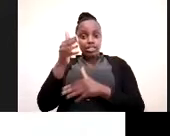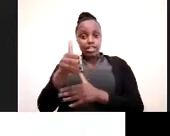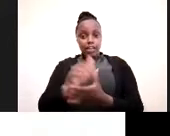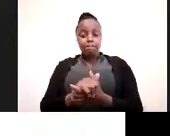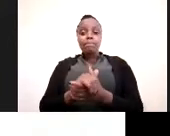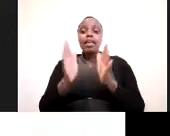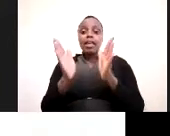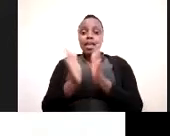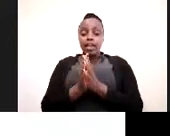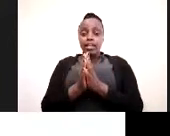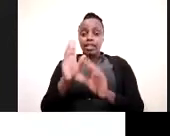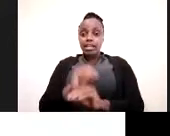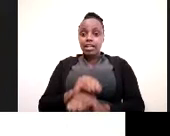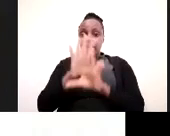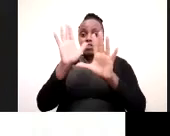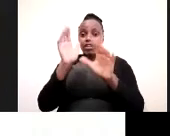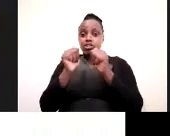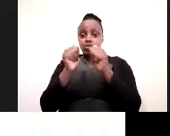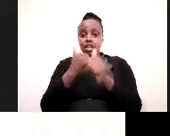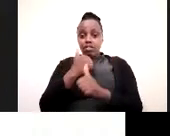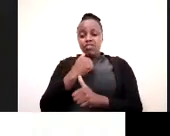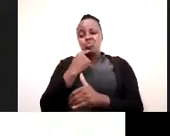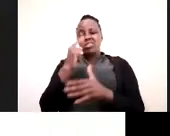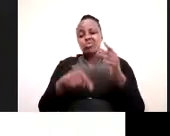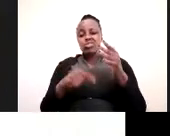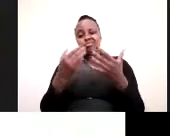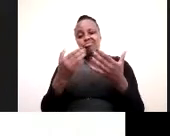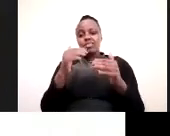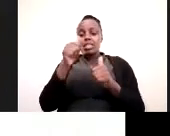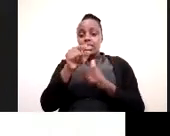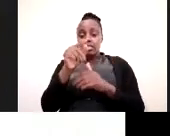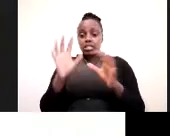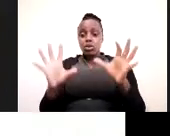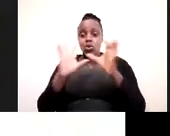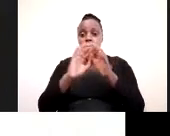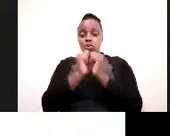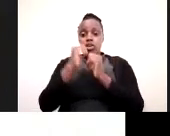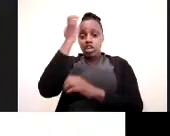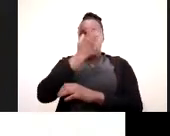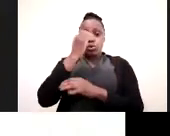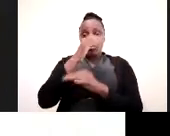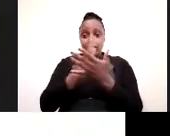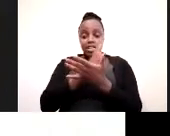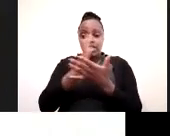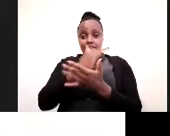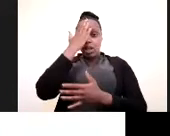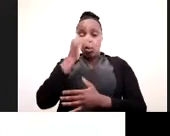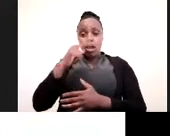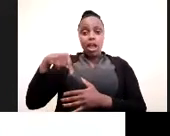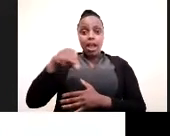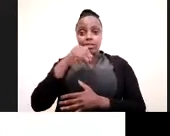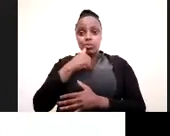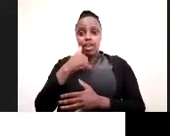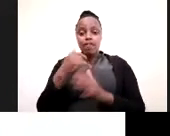And clarification, but this is rather, I would say, related to the European sector, because we put in phase